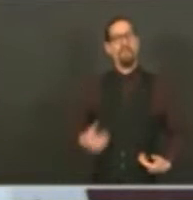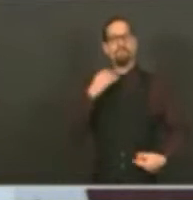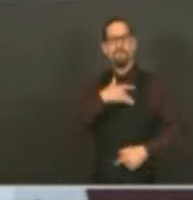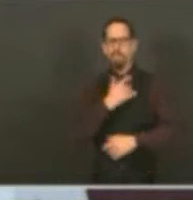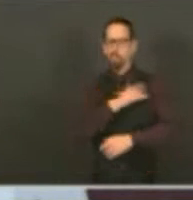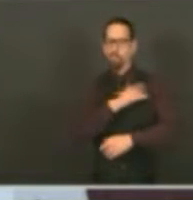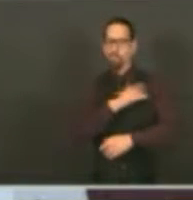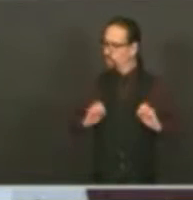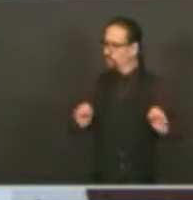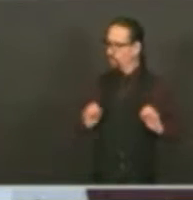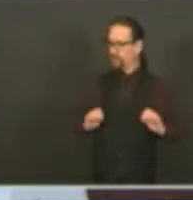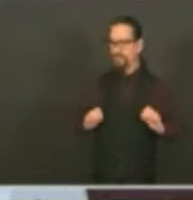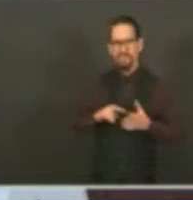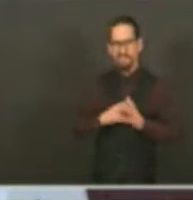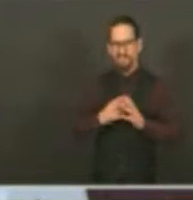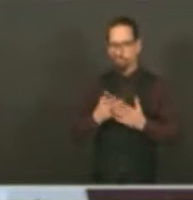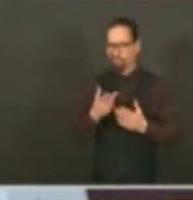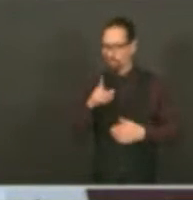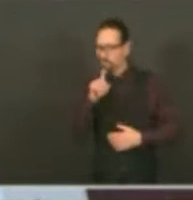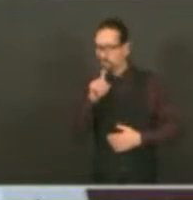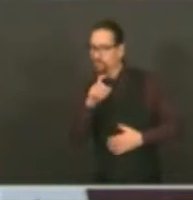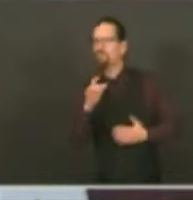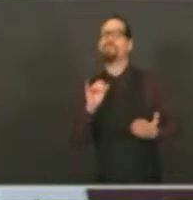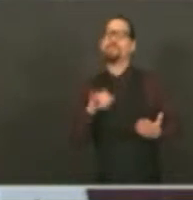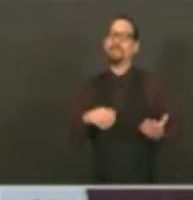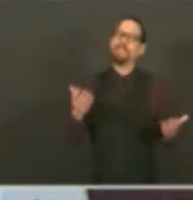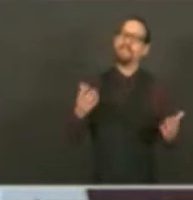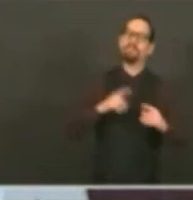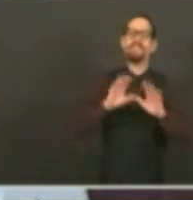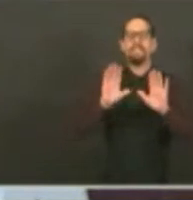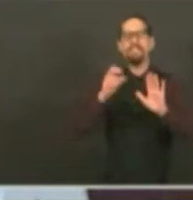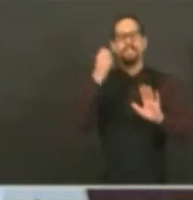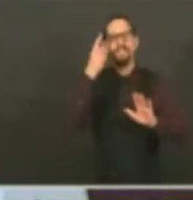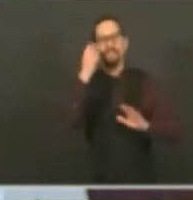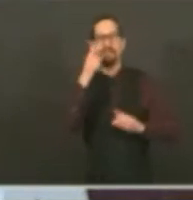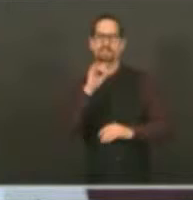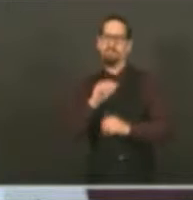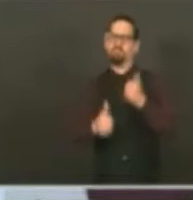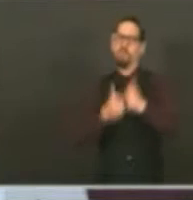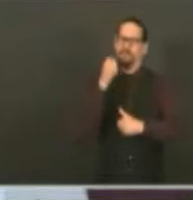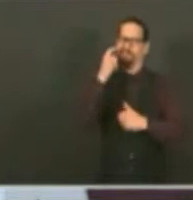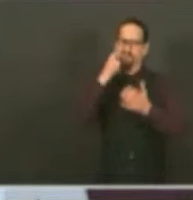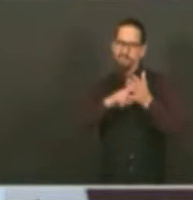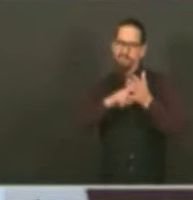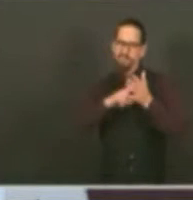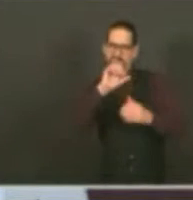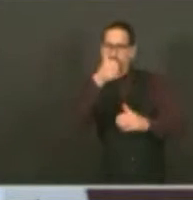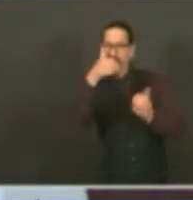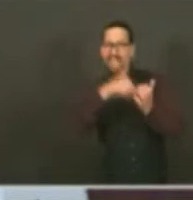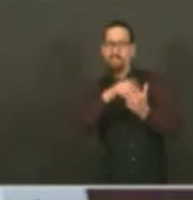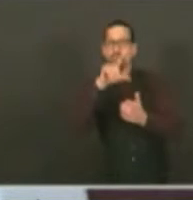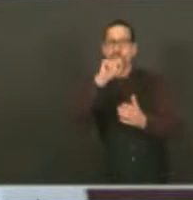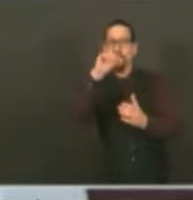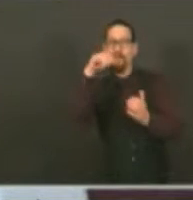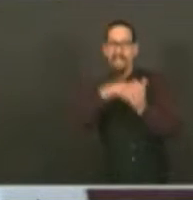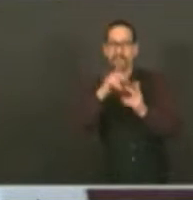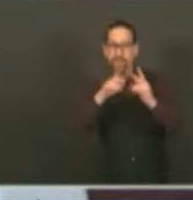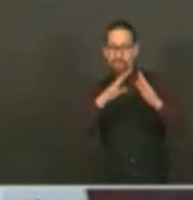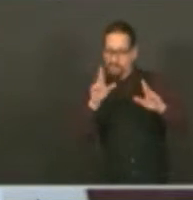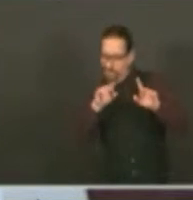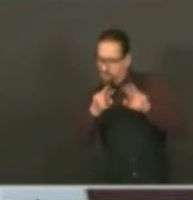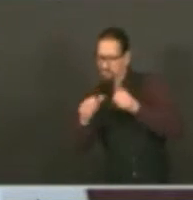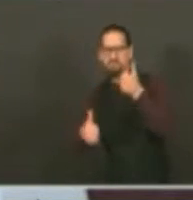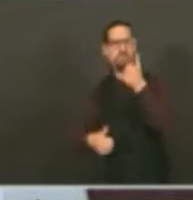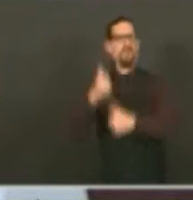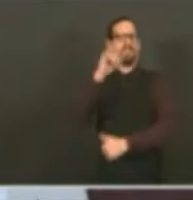and albeit at a higher rate than some of these other vaccines. Something else that's important to note is that the FDA doesn't look at summaries